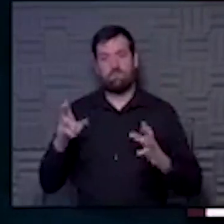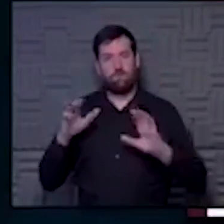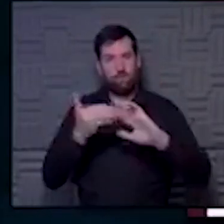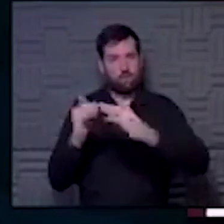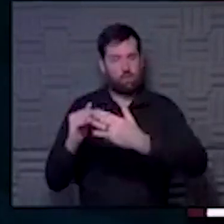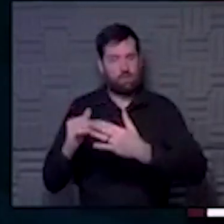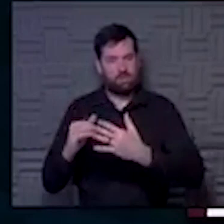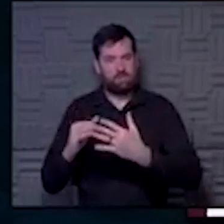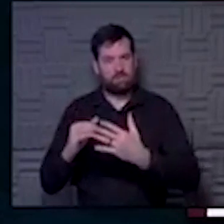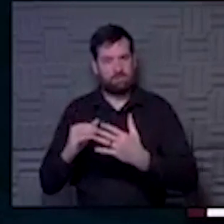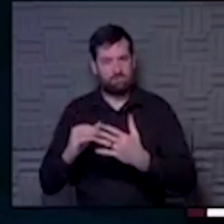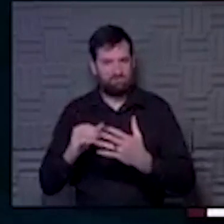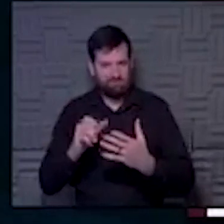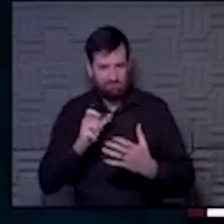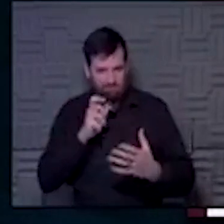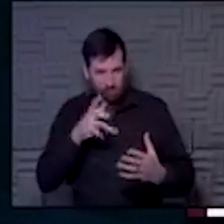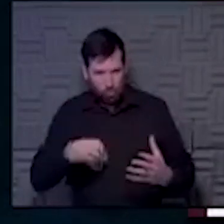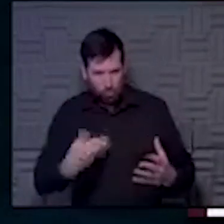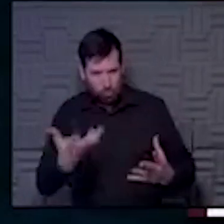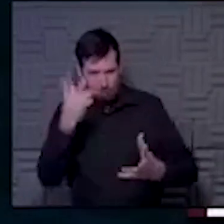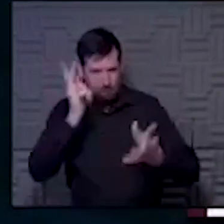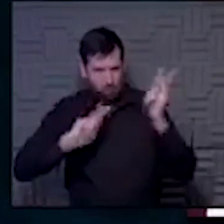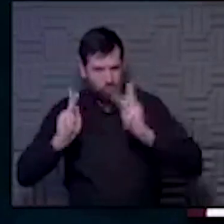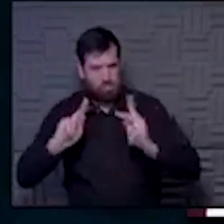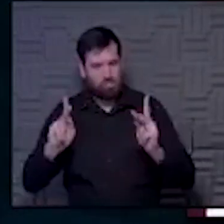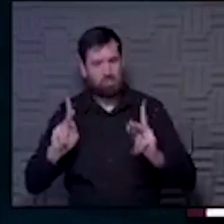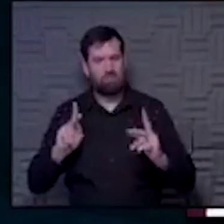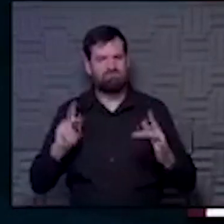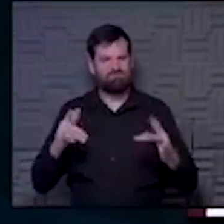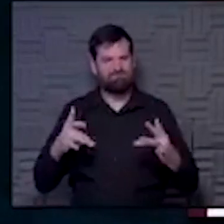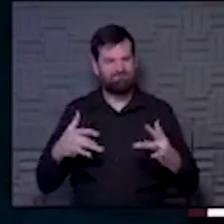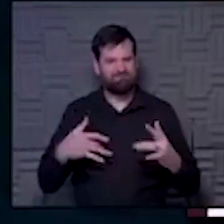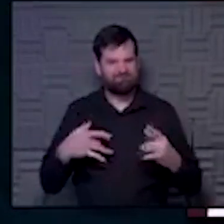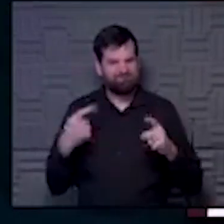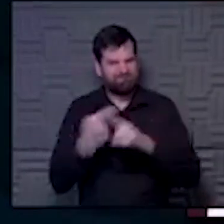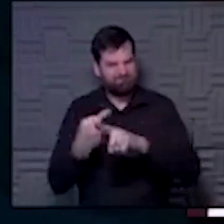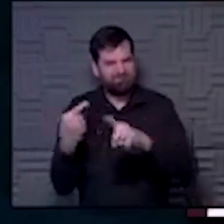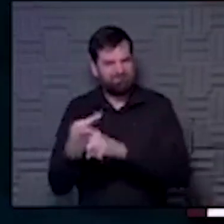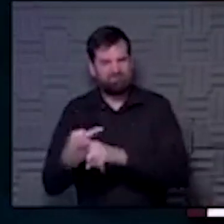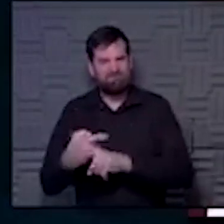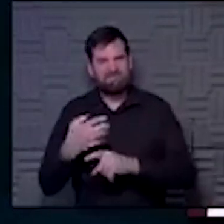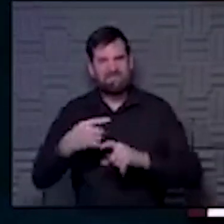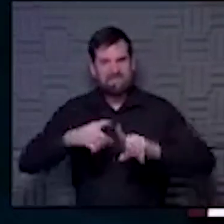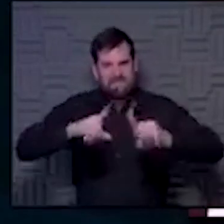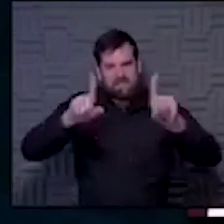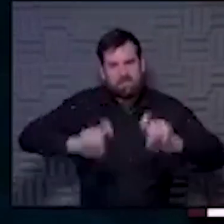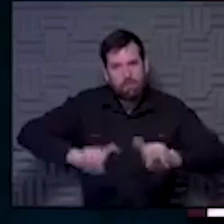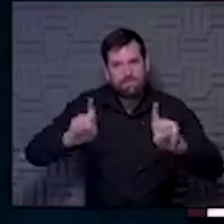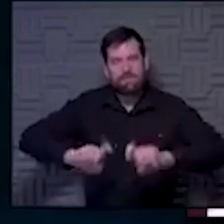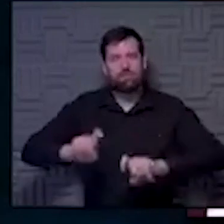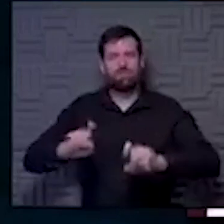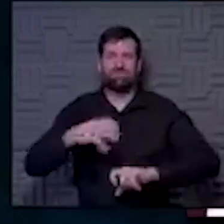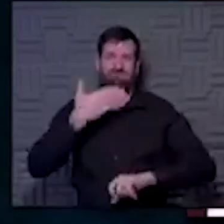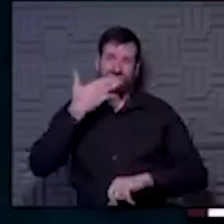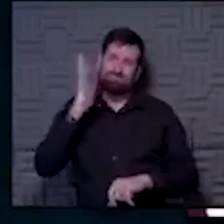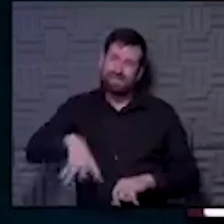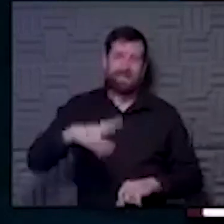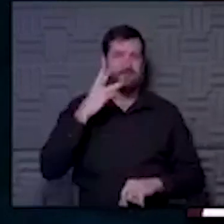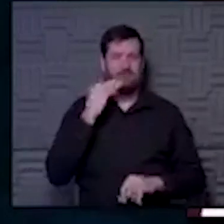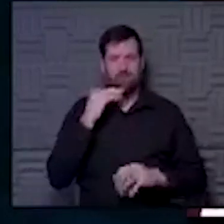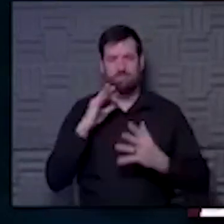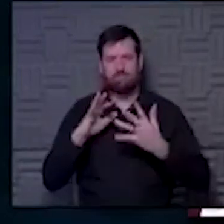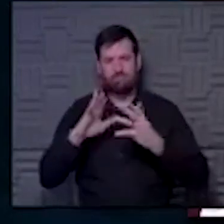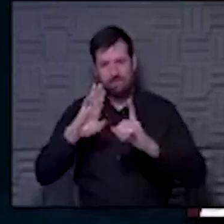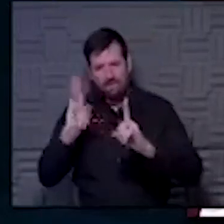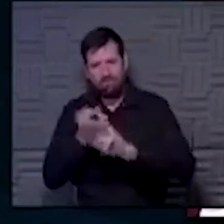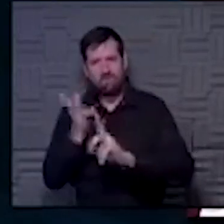of, frankly, some difficult history with medical science, with experimentation and things like that. How do we convince